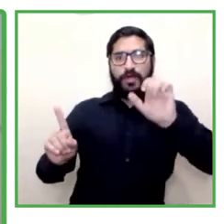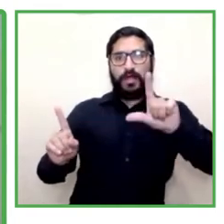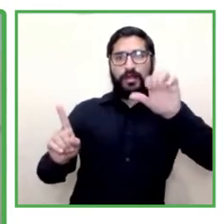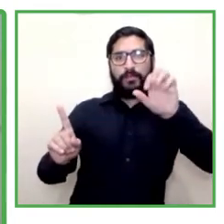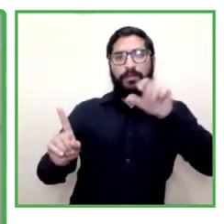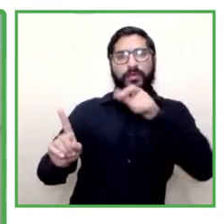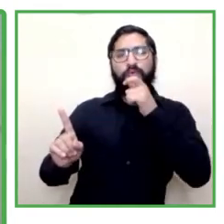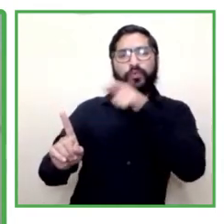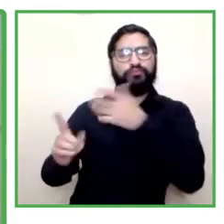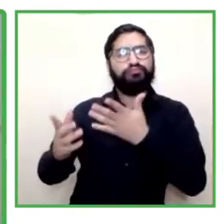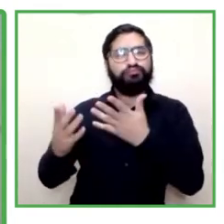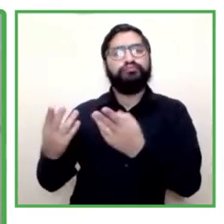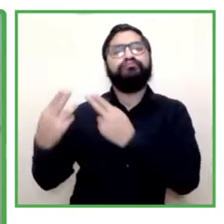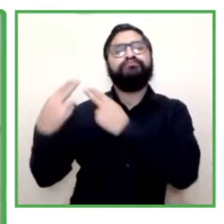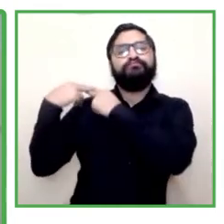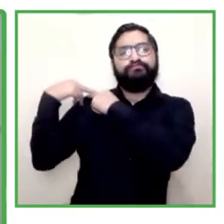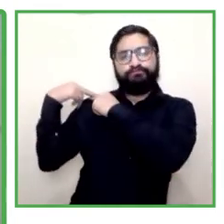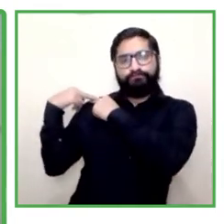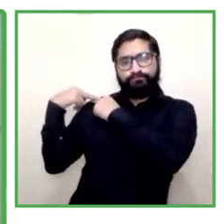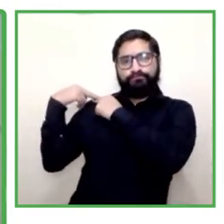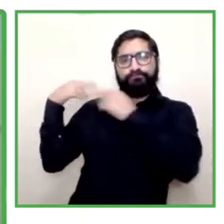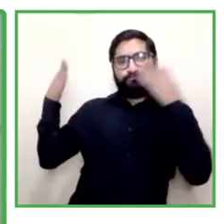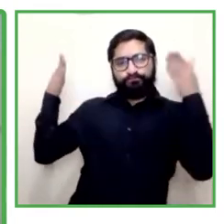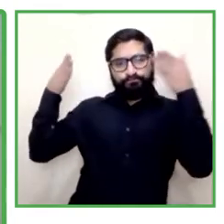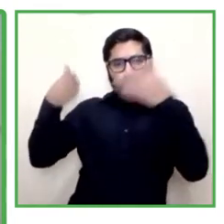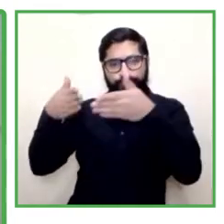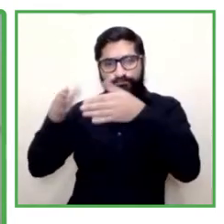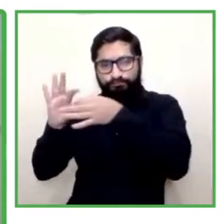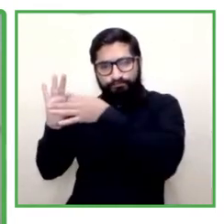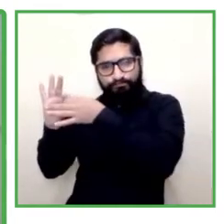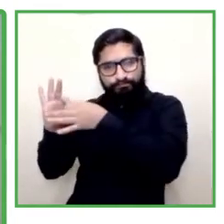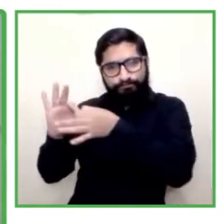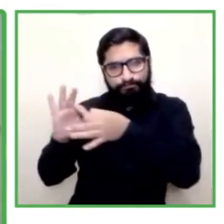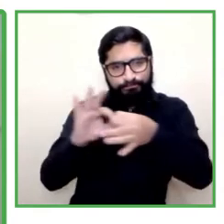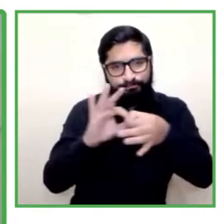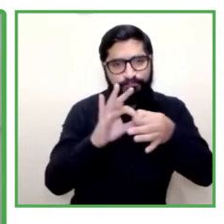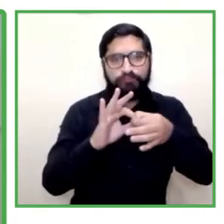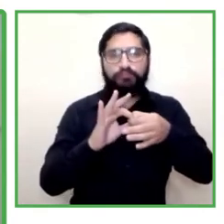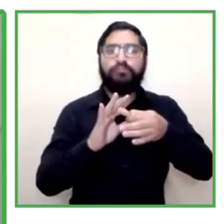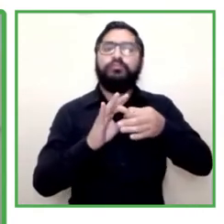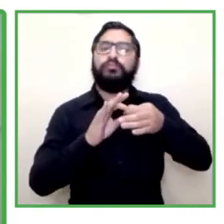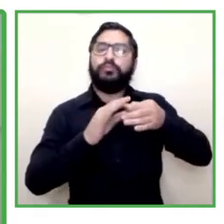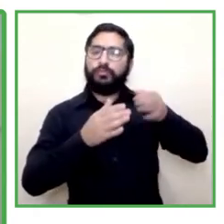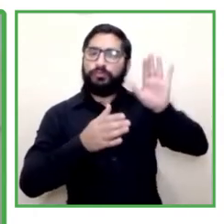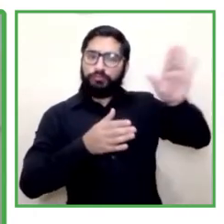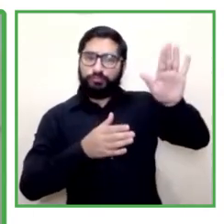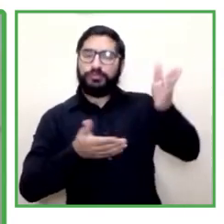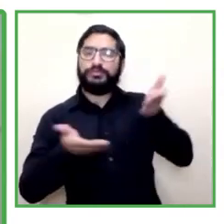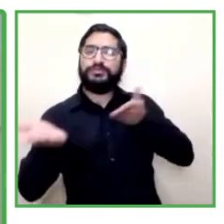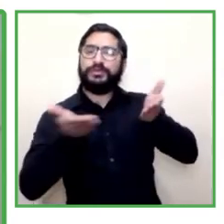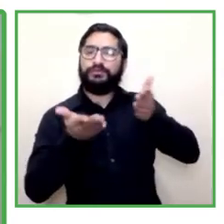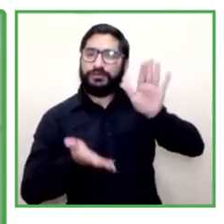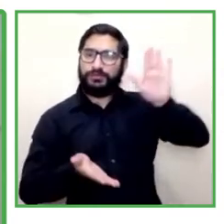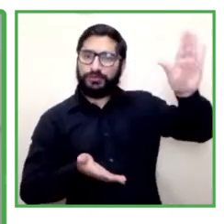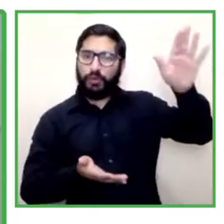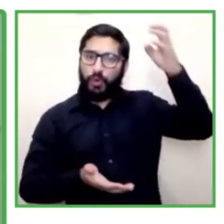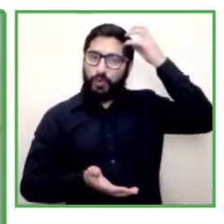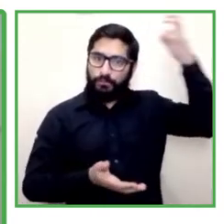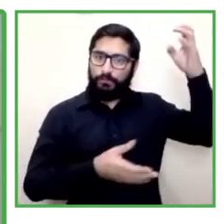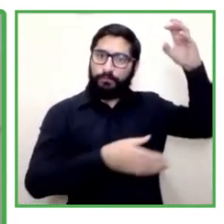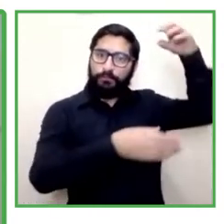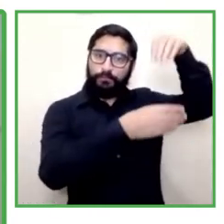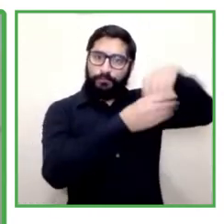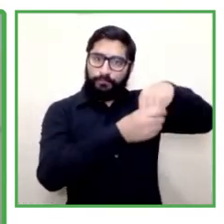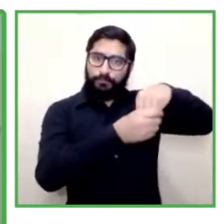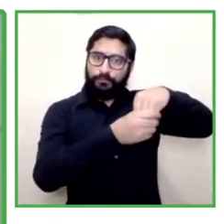national officer of the line for people with disabilities of the national service of training and